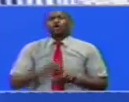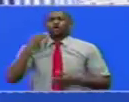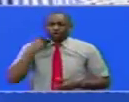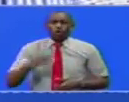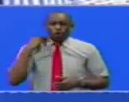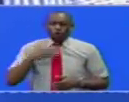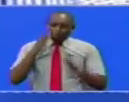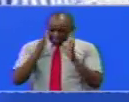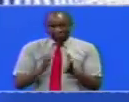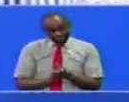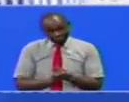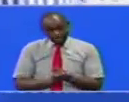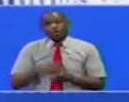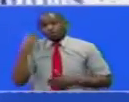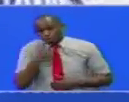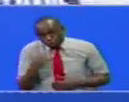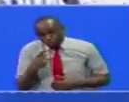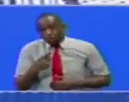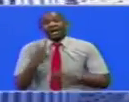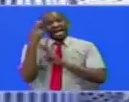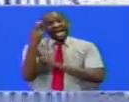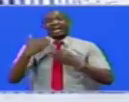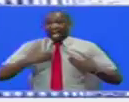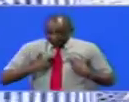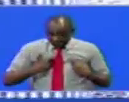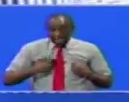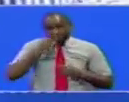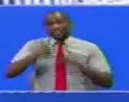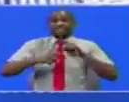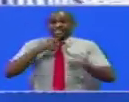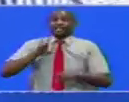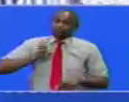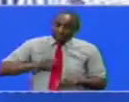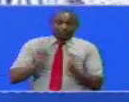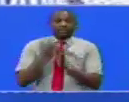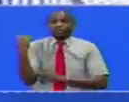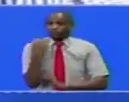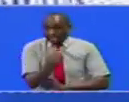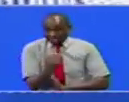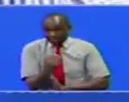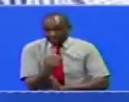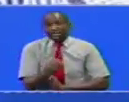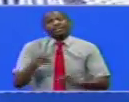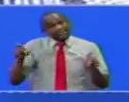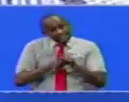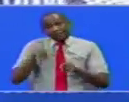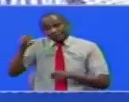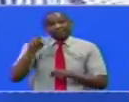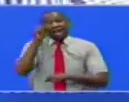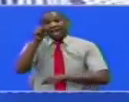muhalifu yoyote aliye na silaha ameua kina mama na watoto pia na